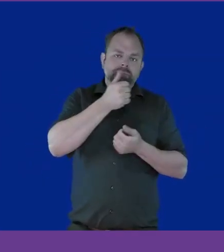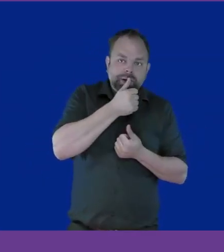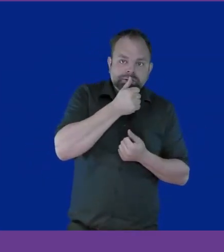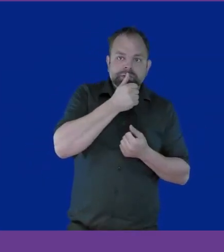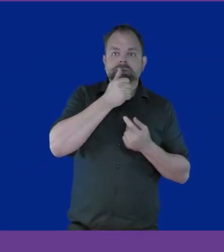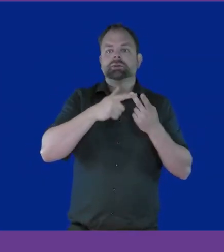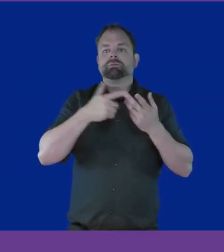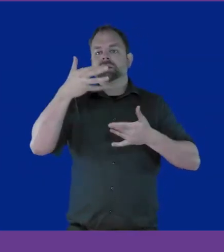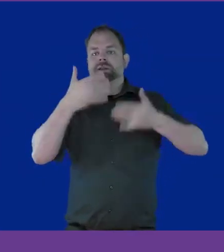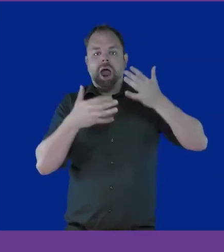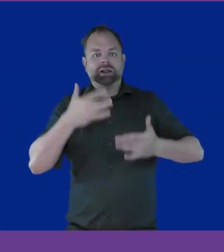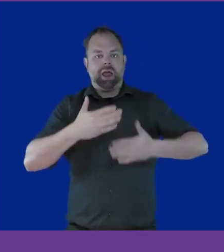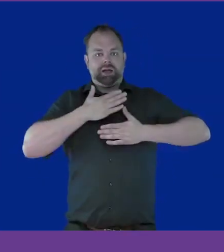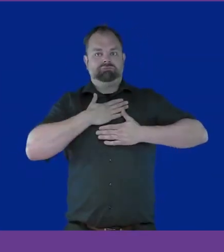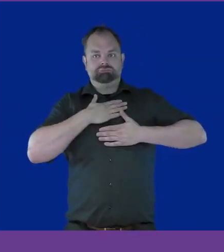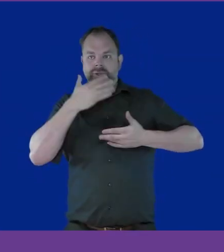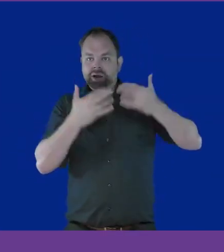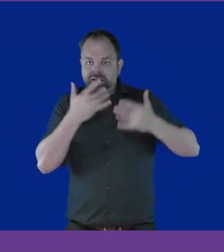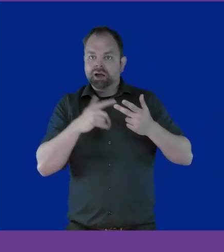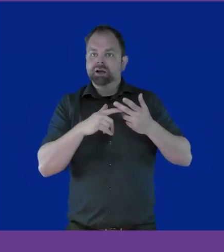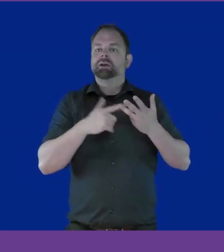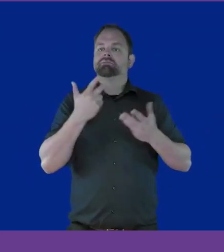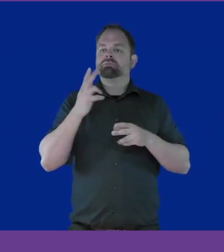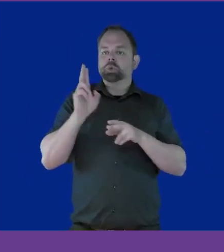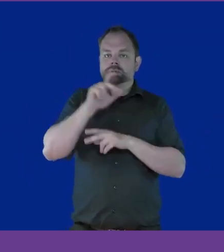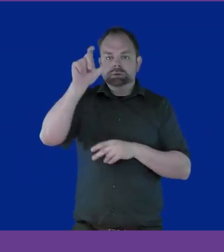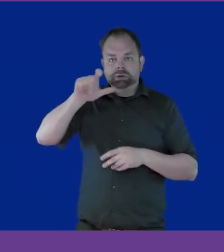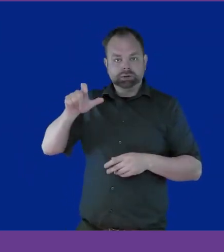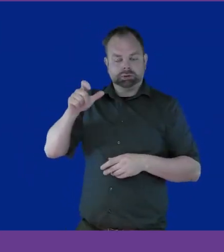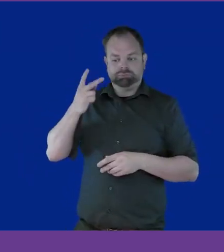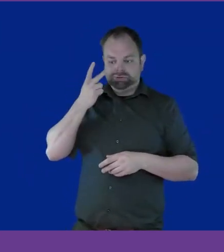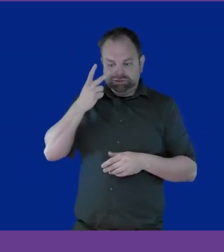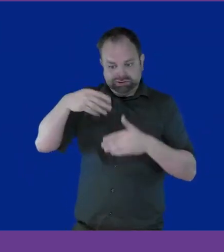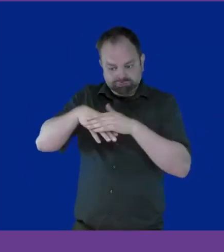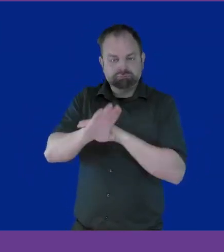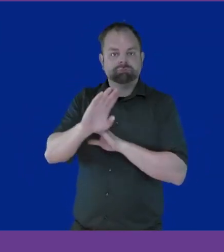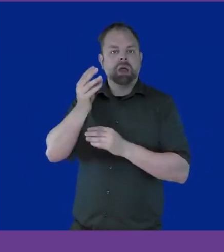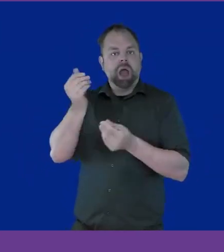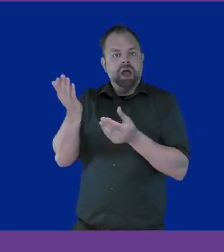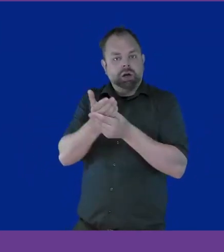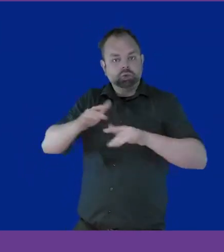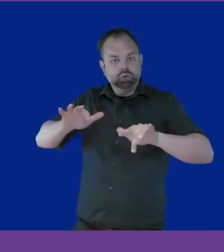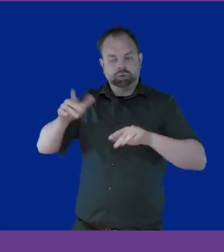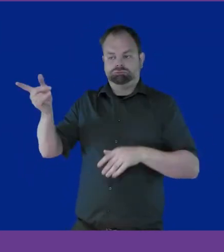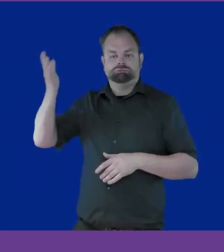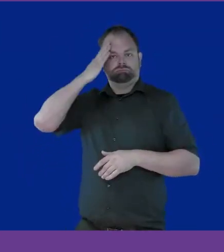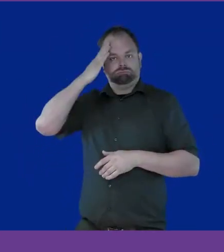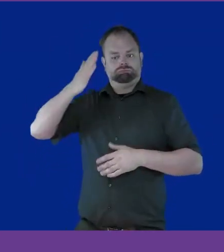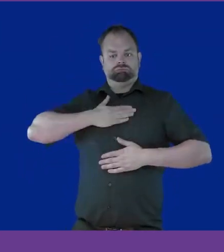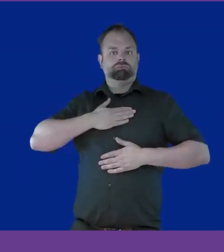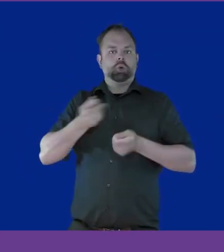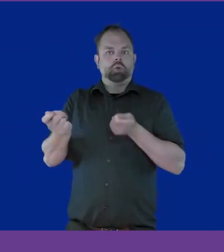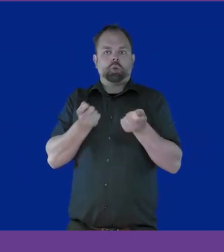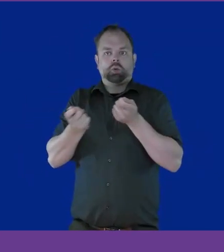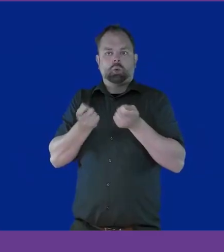accessibility in mind as well, to the extent that is clarified in the proposal that this dashboard has to be designed